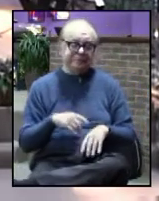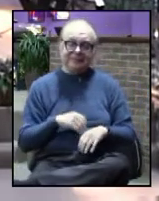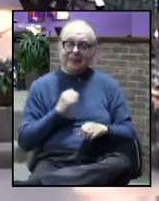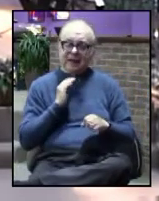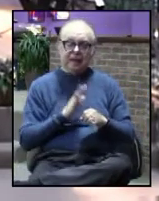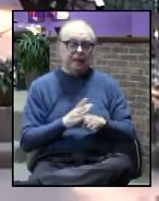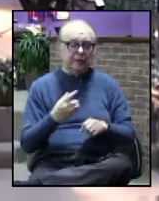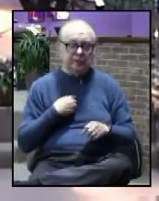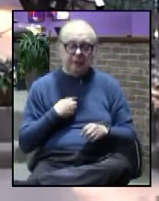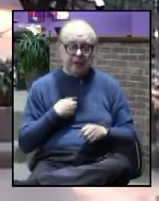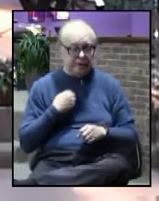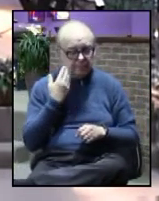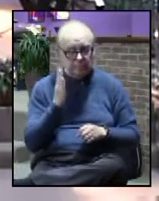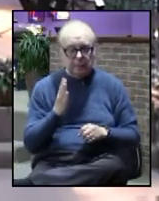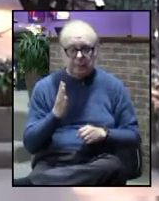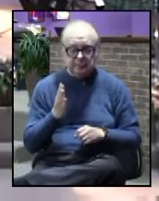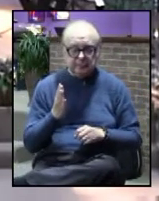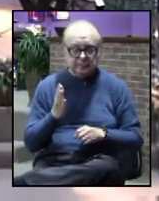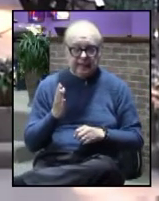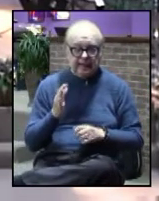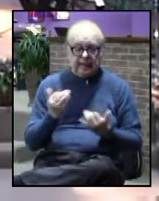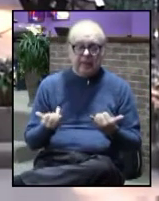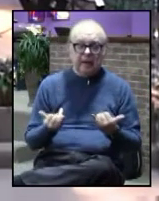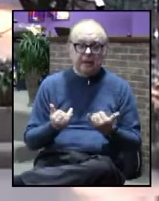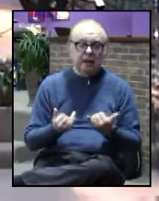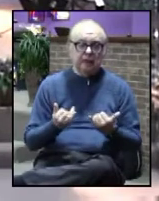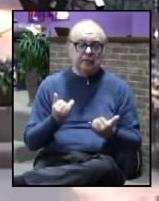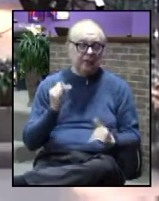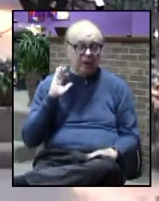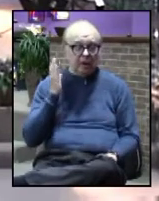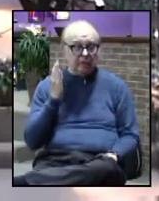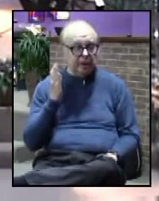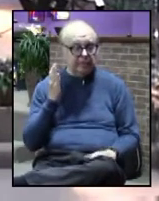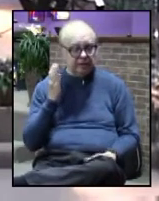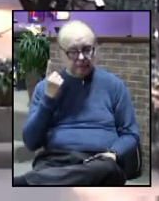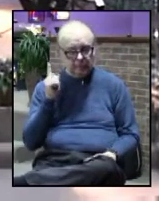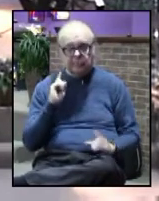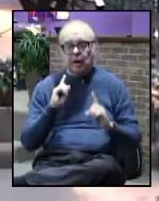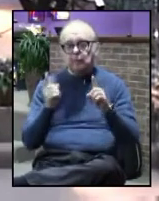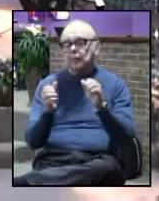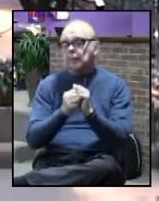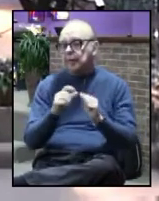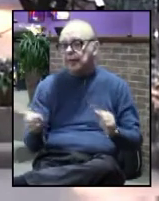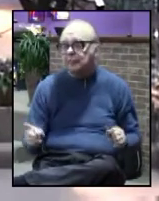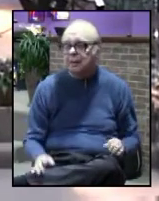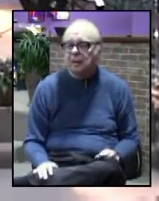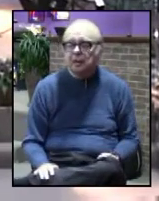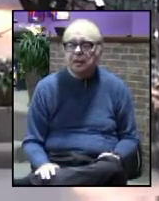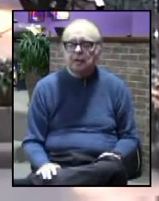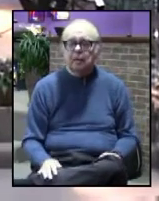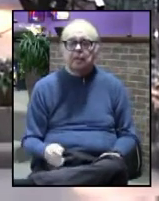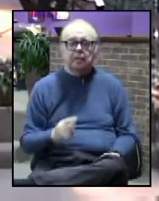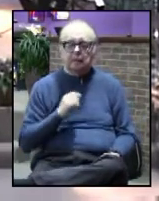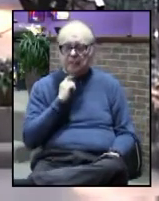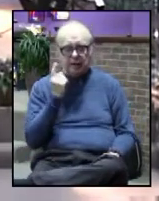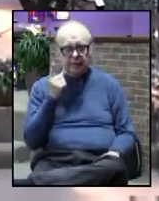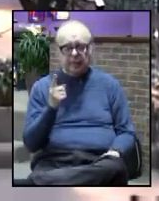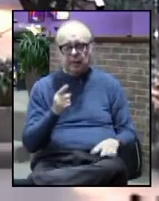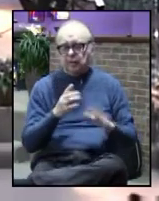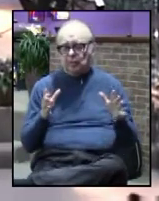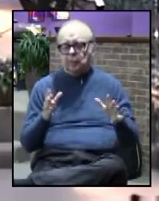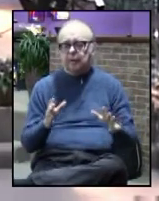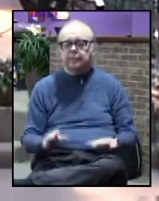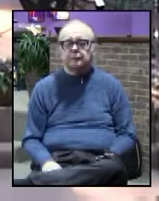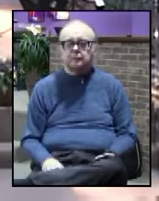clue. I think that day I was out of my mind on something. I don't know what it was. Because I definitely wasn't thinking too much,